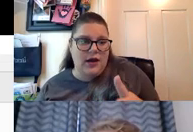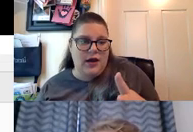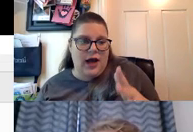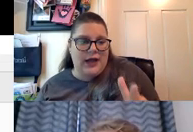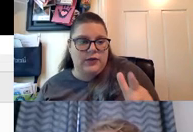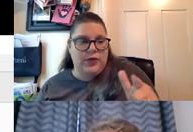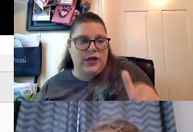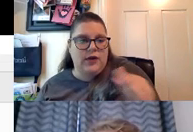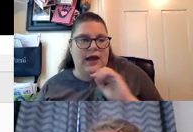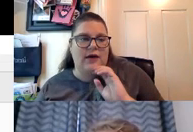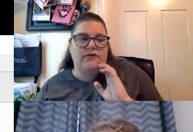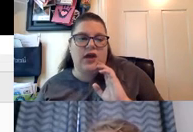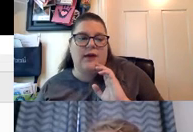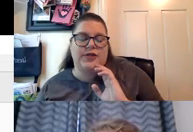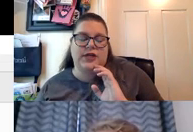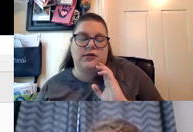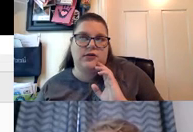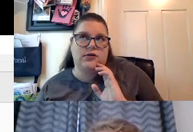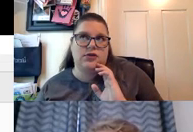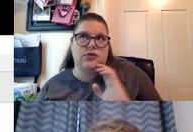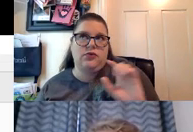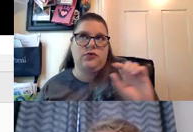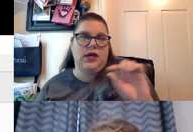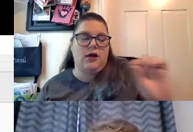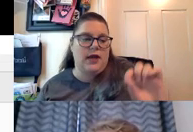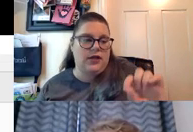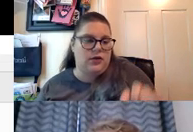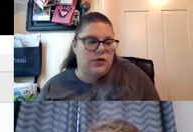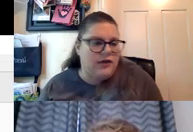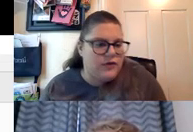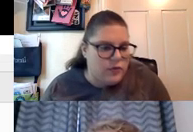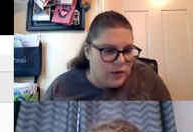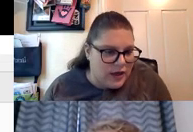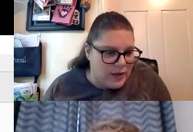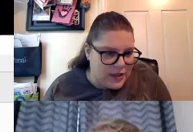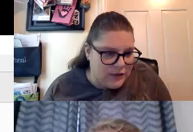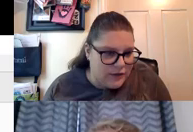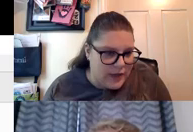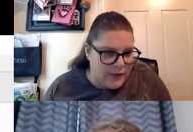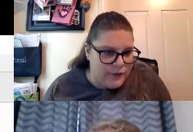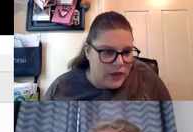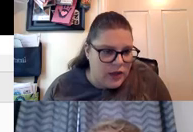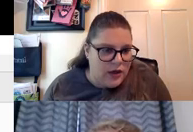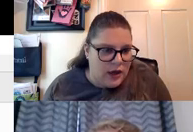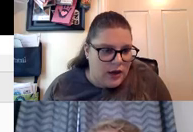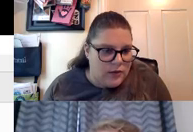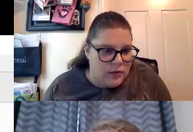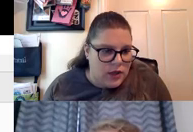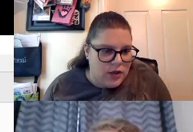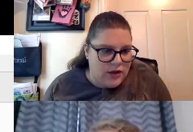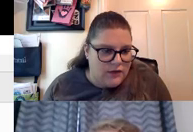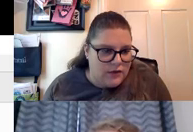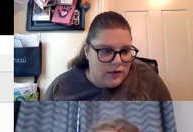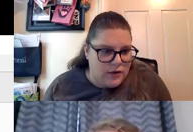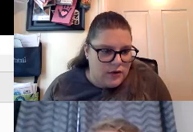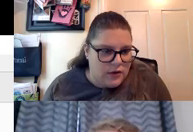Mac. We don't have the option to, in our menu. Now you have to do what here. I'm going to take over for a minute. yeah. I